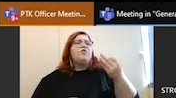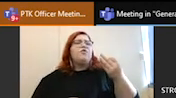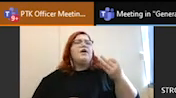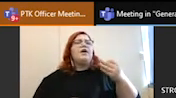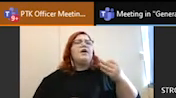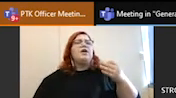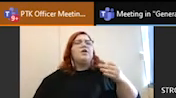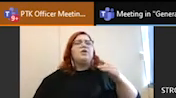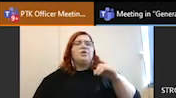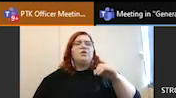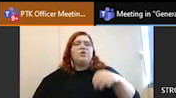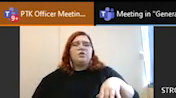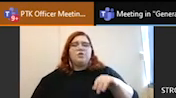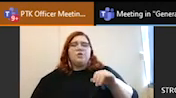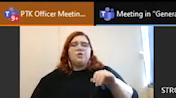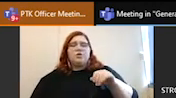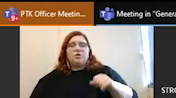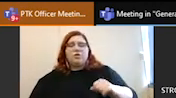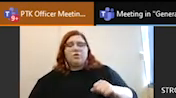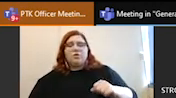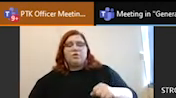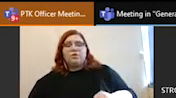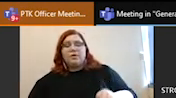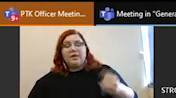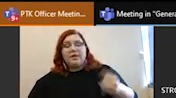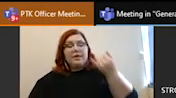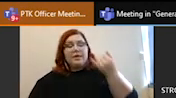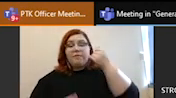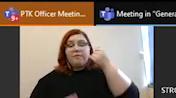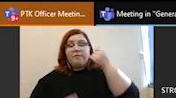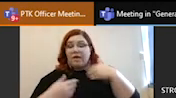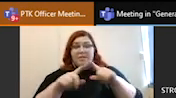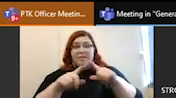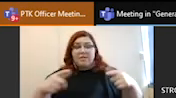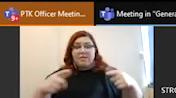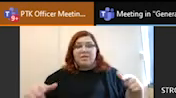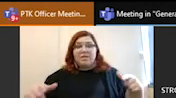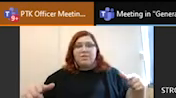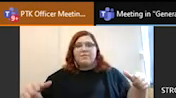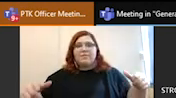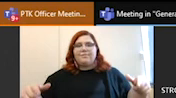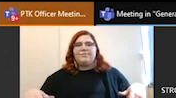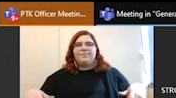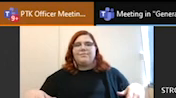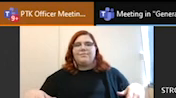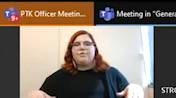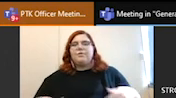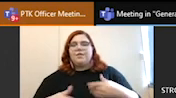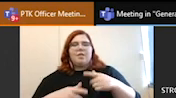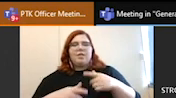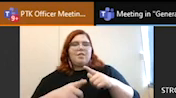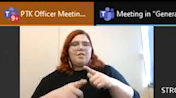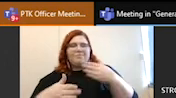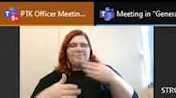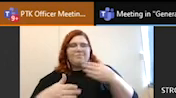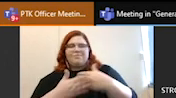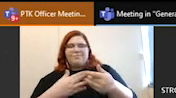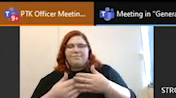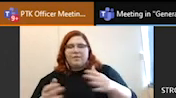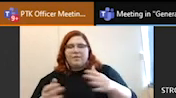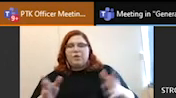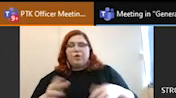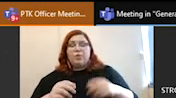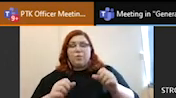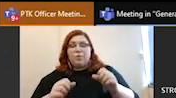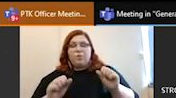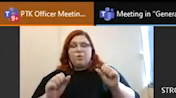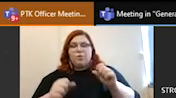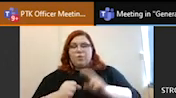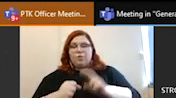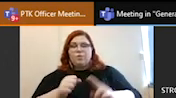a language-based course, you can use this platform, right? And then once